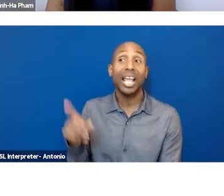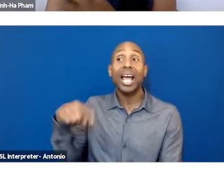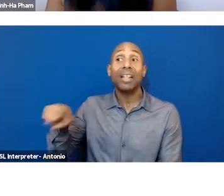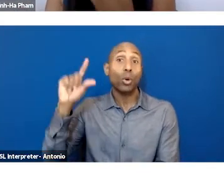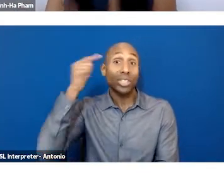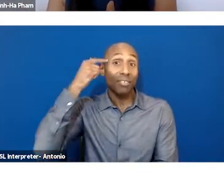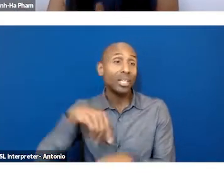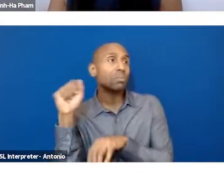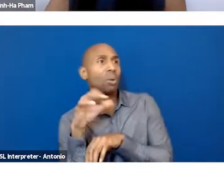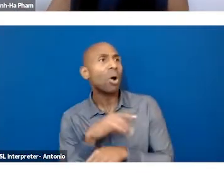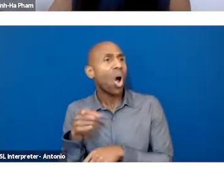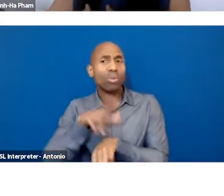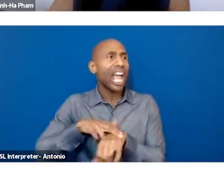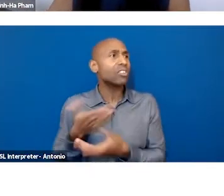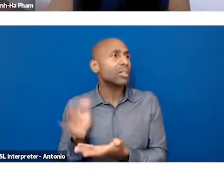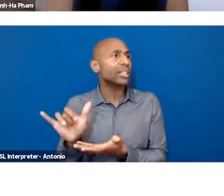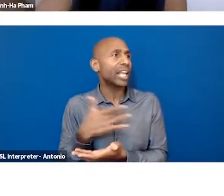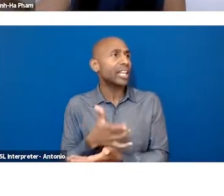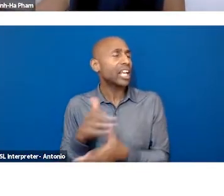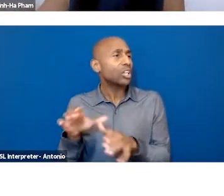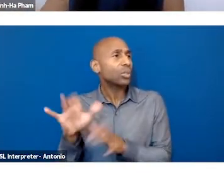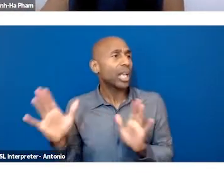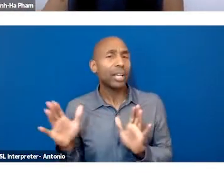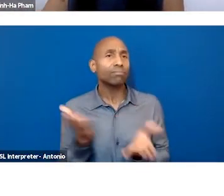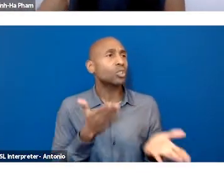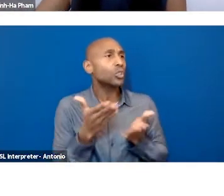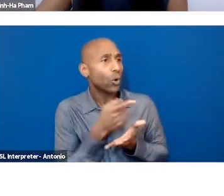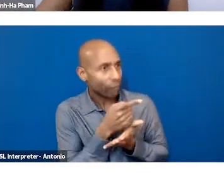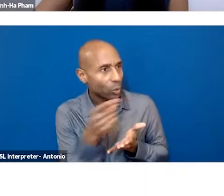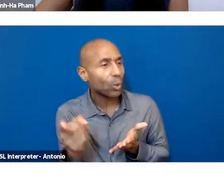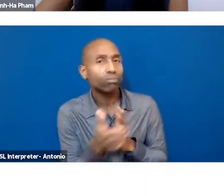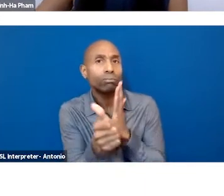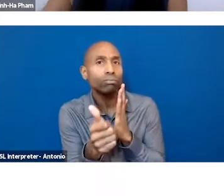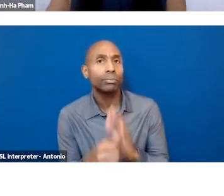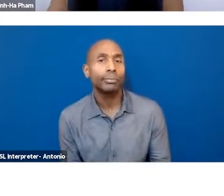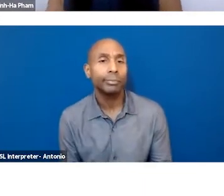the global South, it's in their nature to serve efficiently.